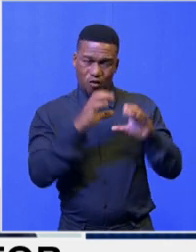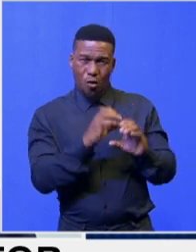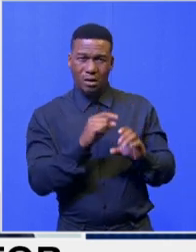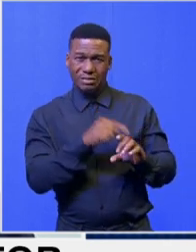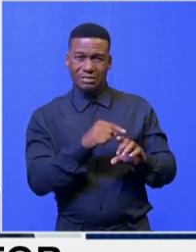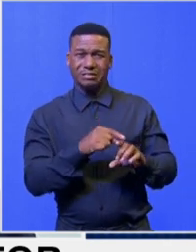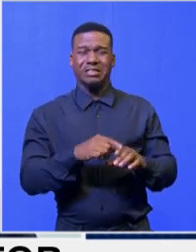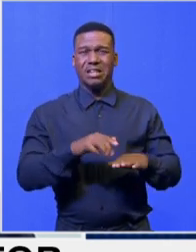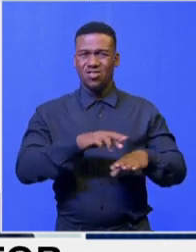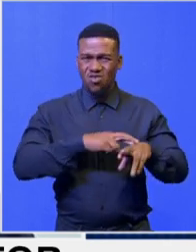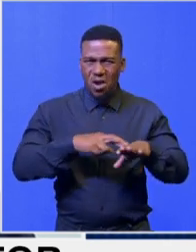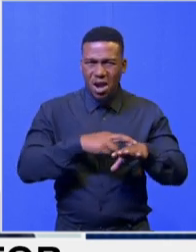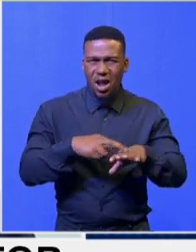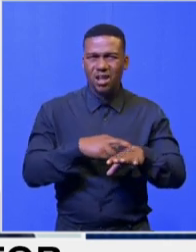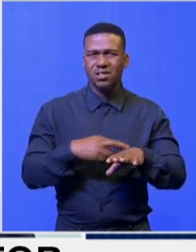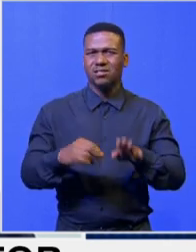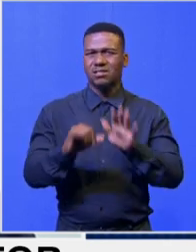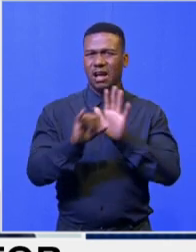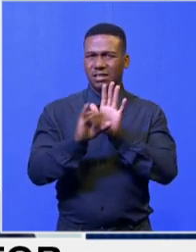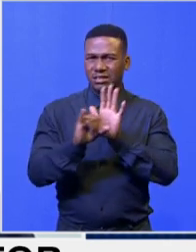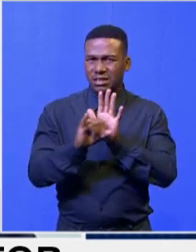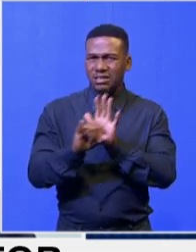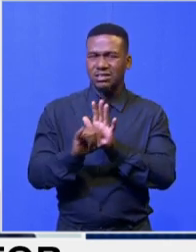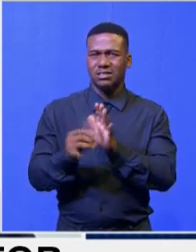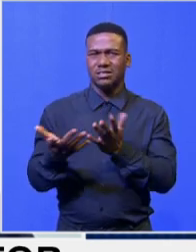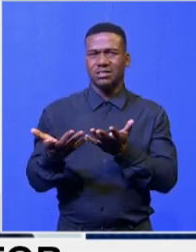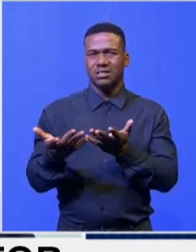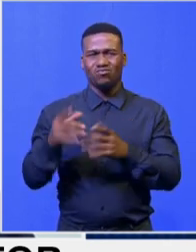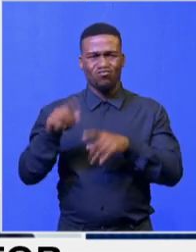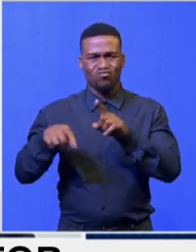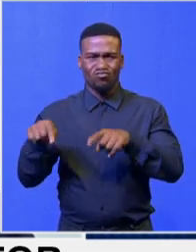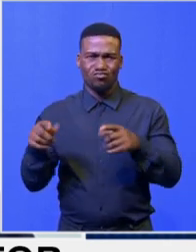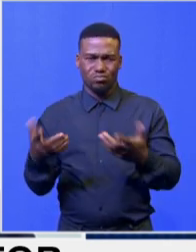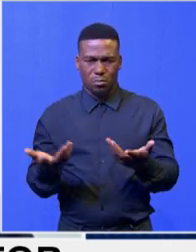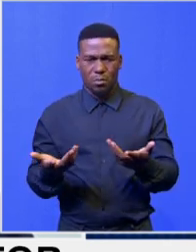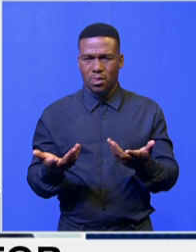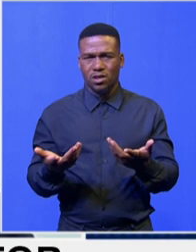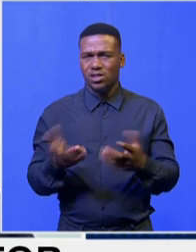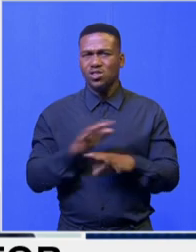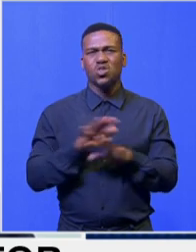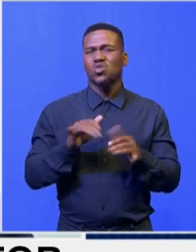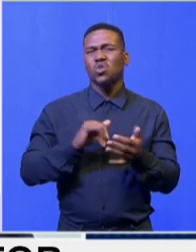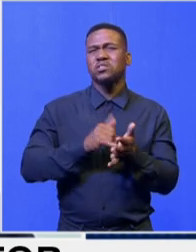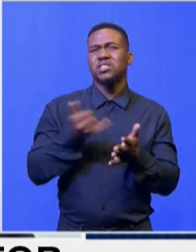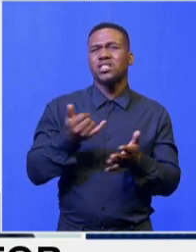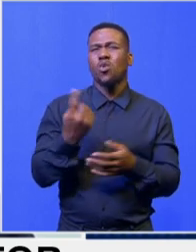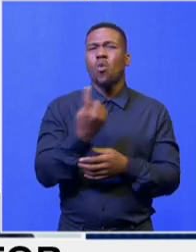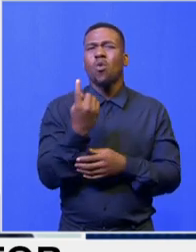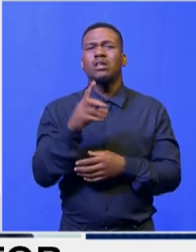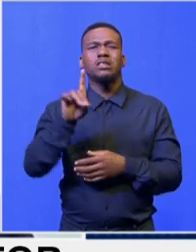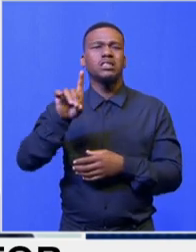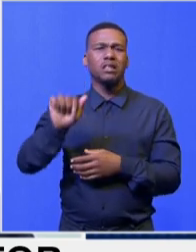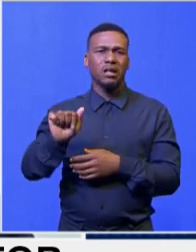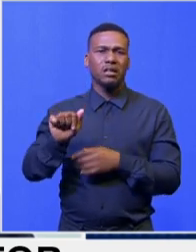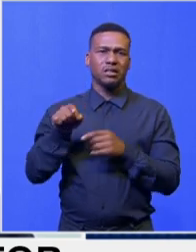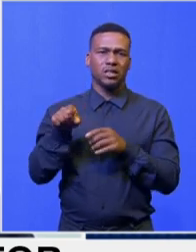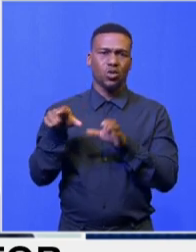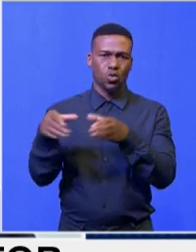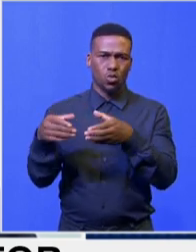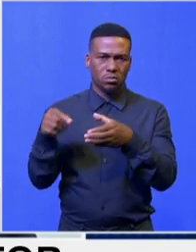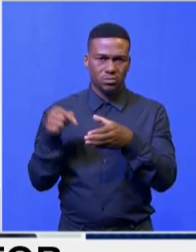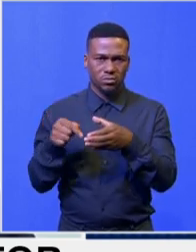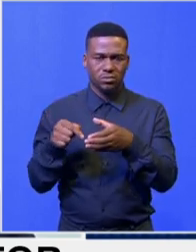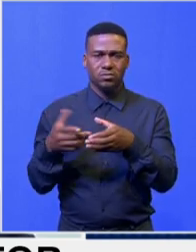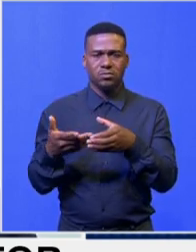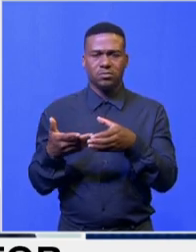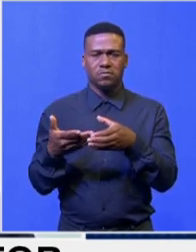race identity, race resonance, right? And it's not just the Democratic Alliance, I mean, that is a culprit in